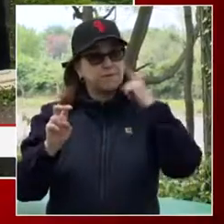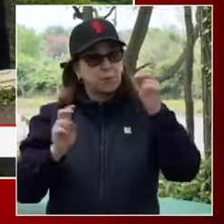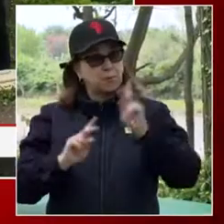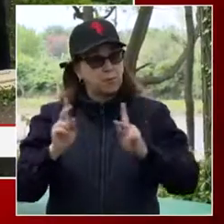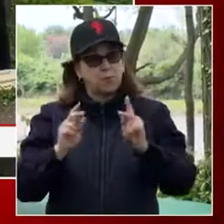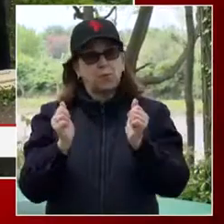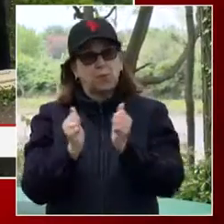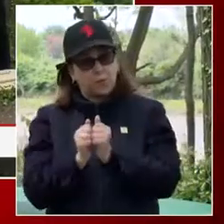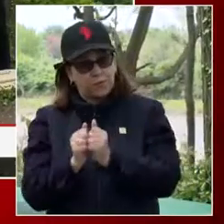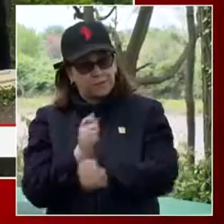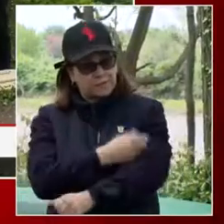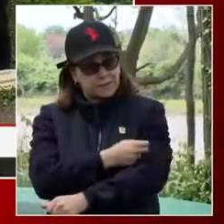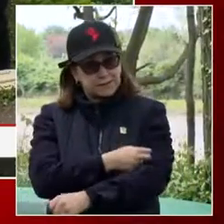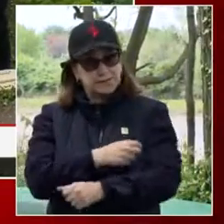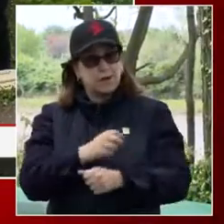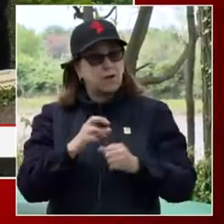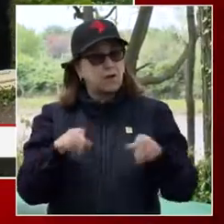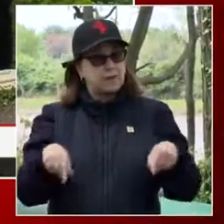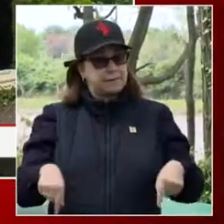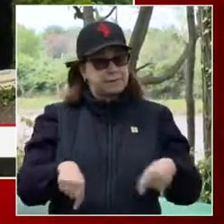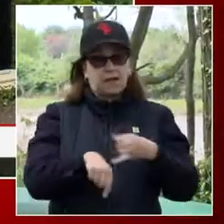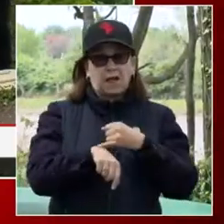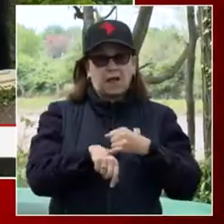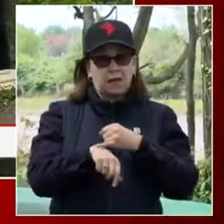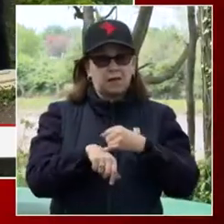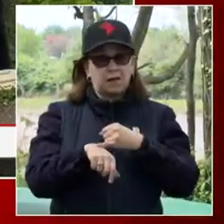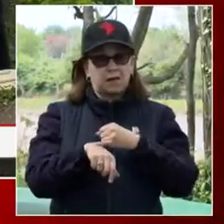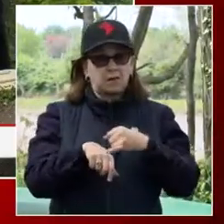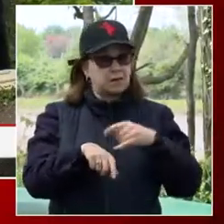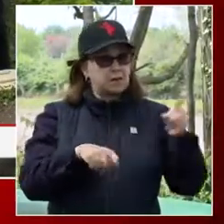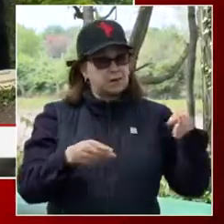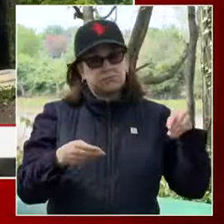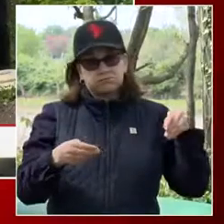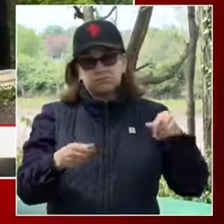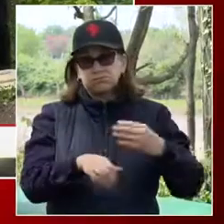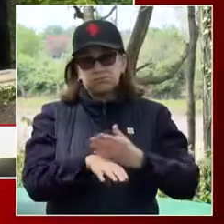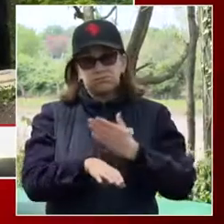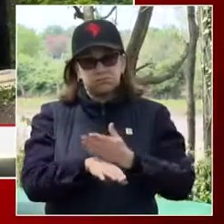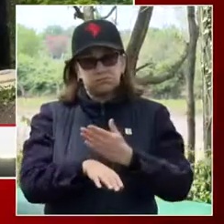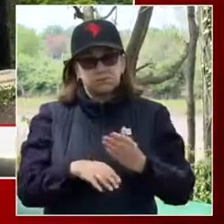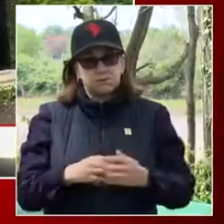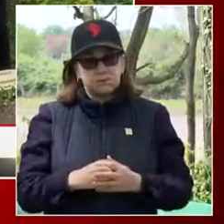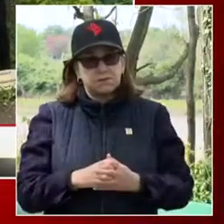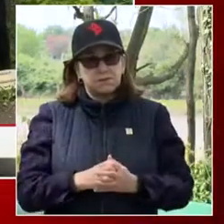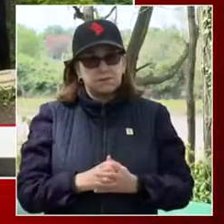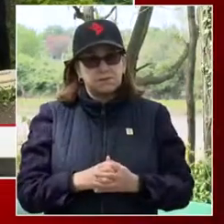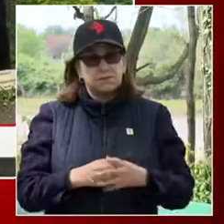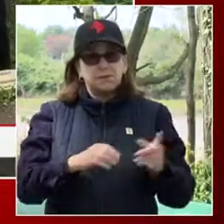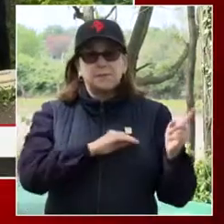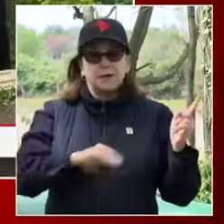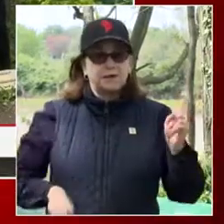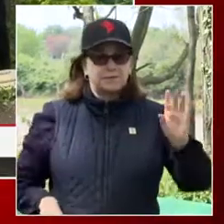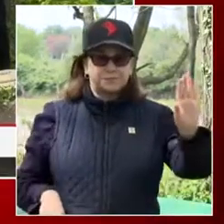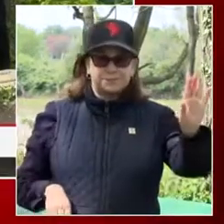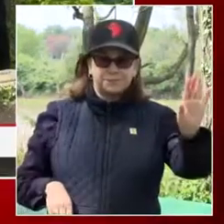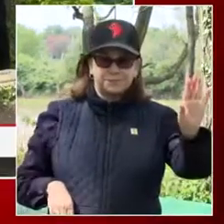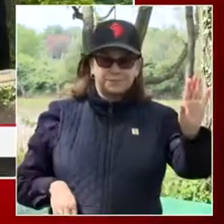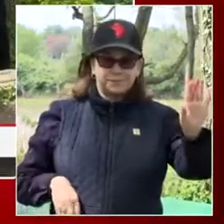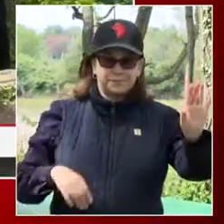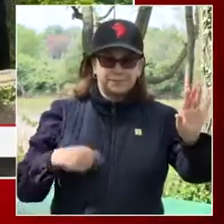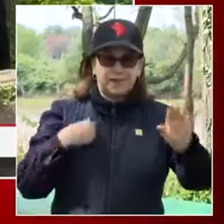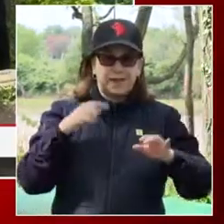fencing going up? How does that help? I think it has everything to do with our ability to crush the virus and get people